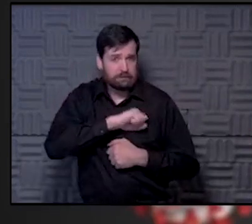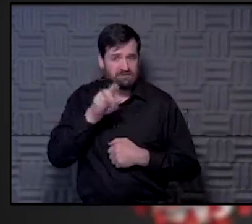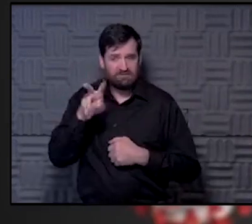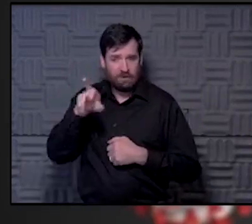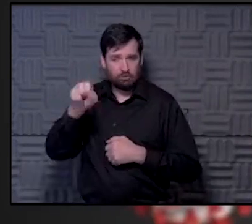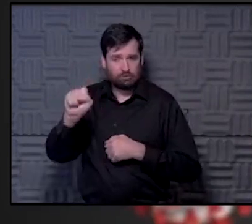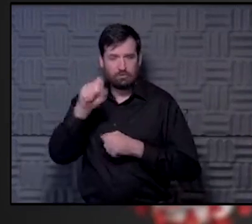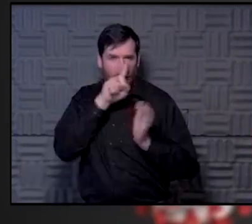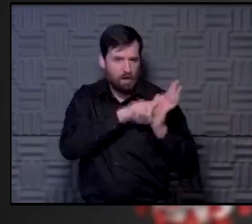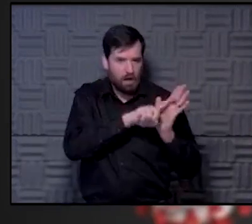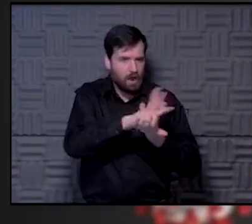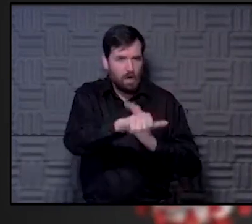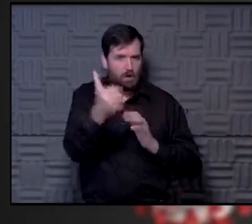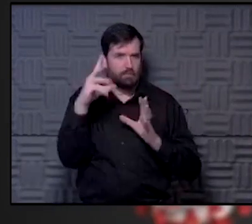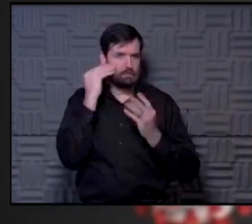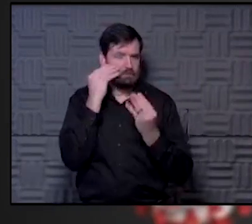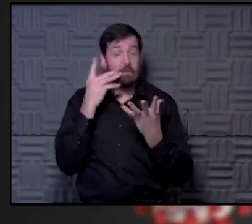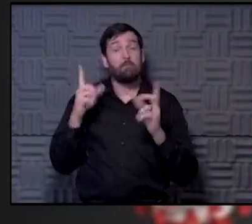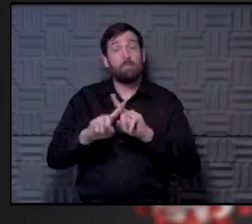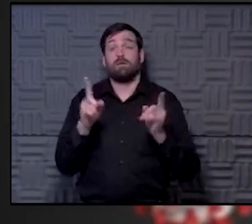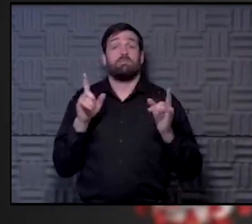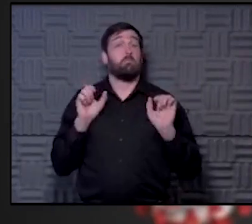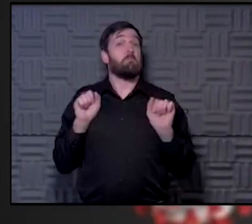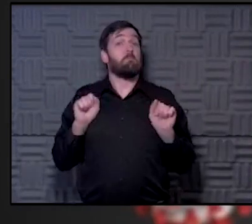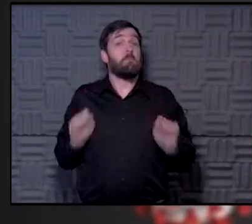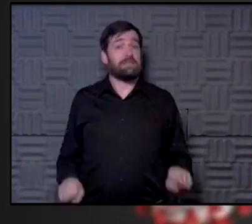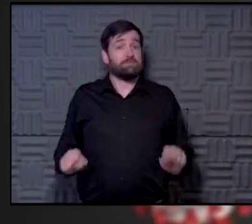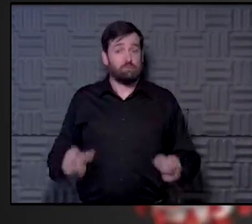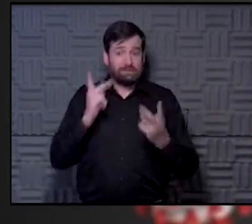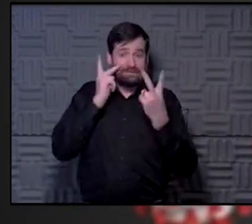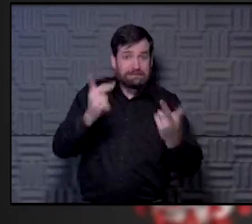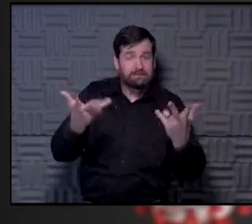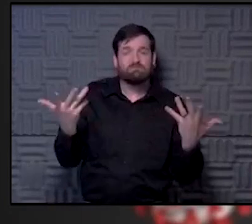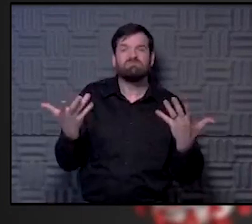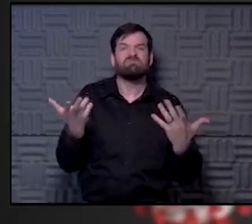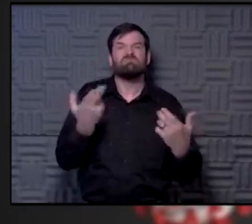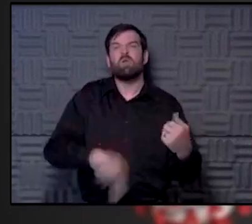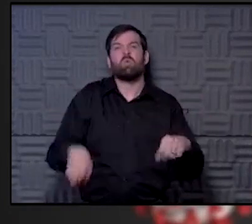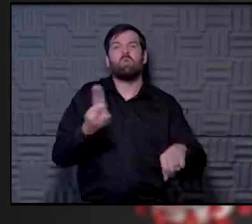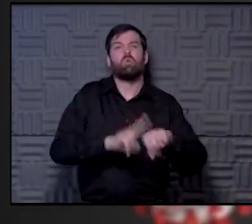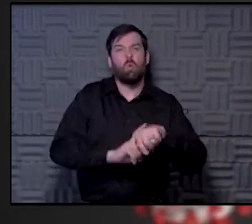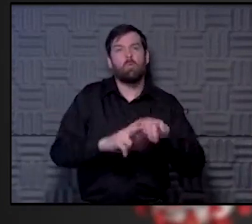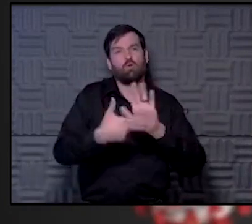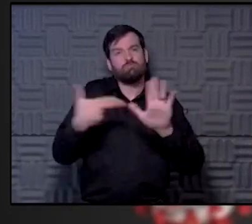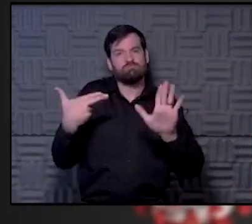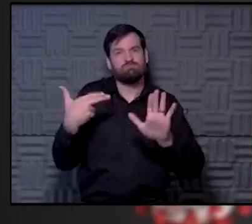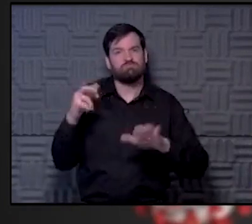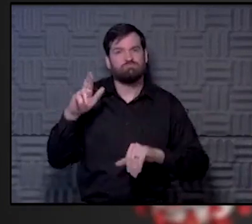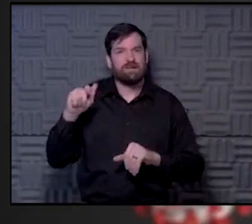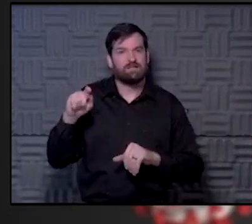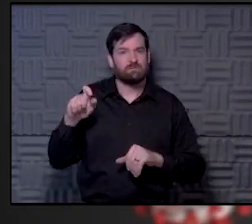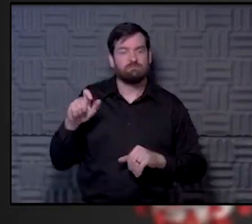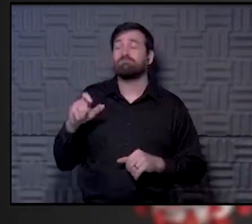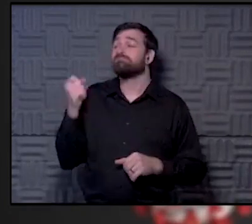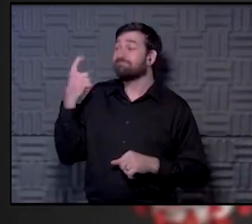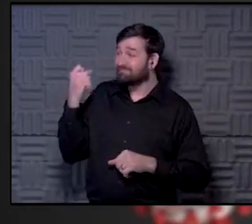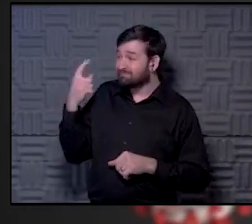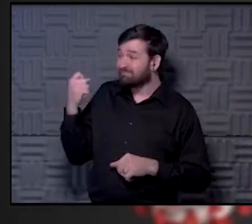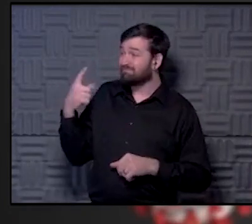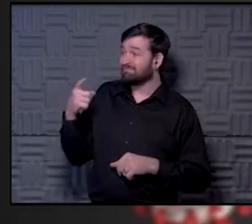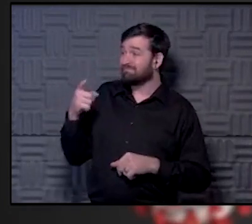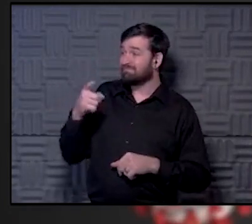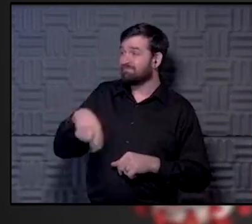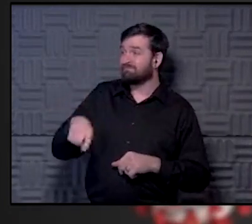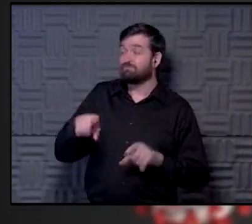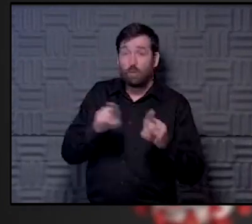in all the other. Right. But it's very possible that what we're seeing here is the normal rate. So the thrombotic events that aren't